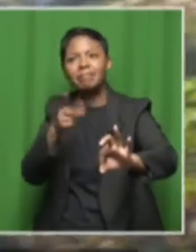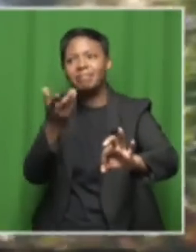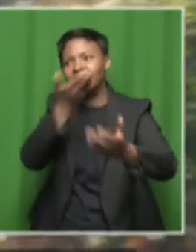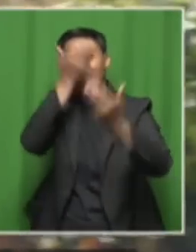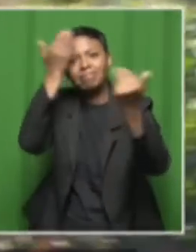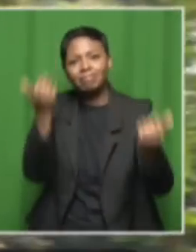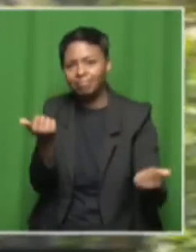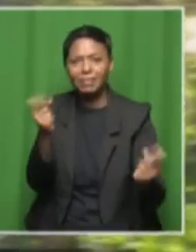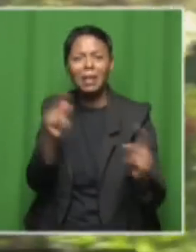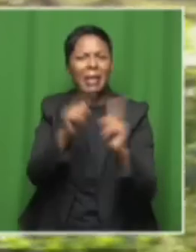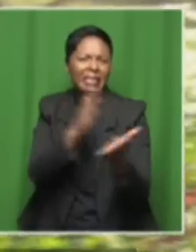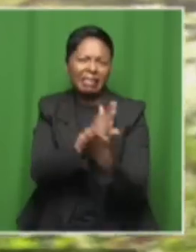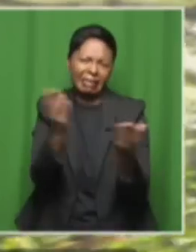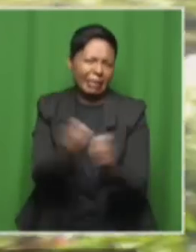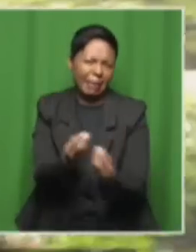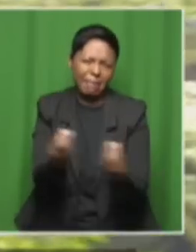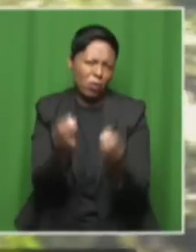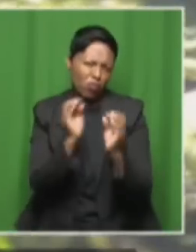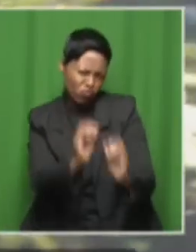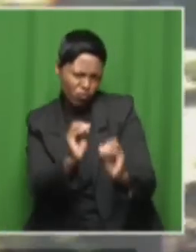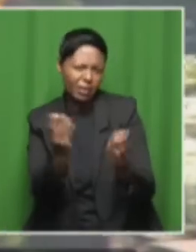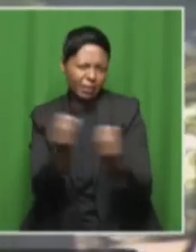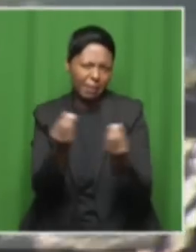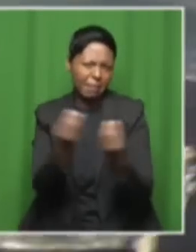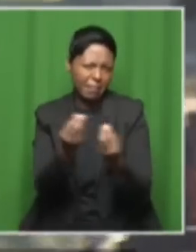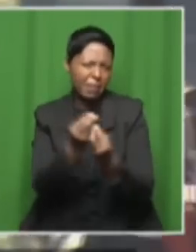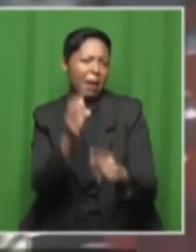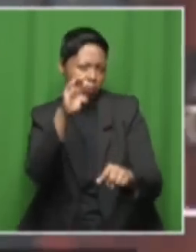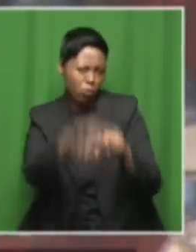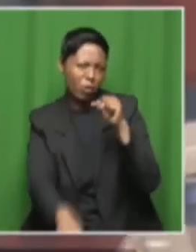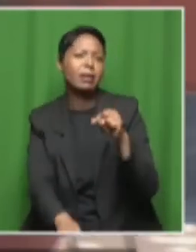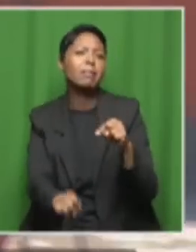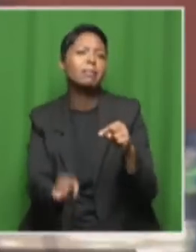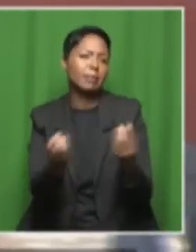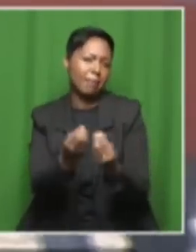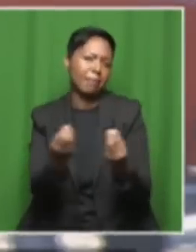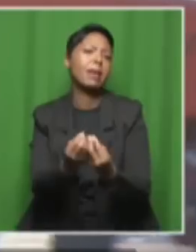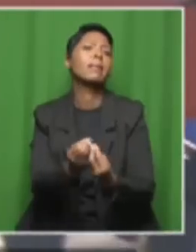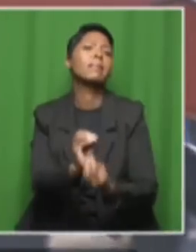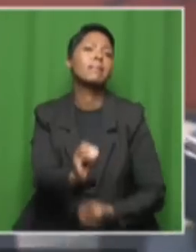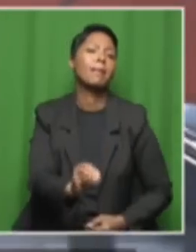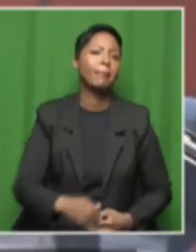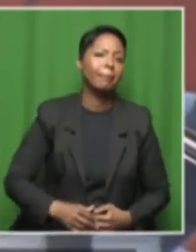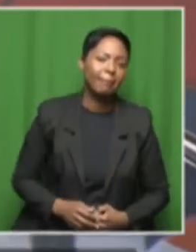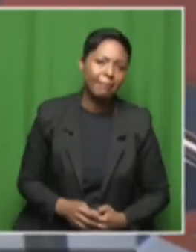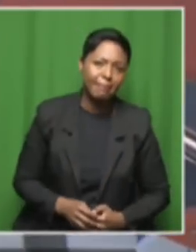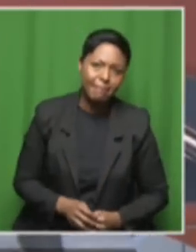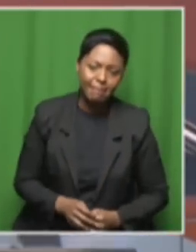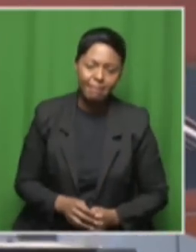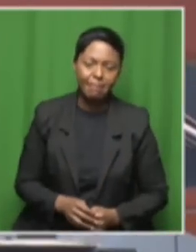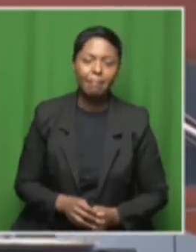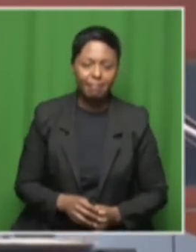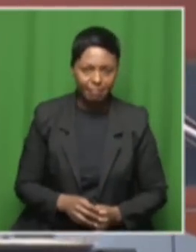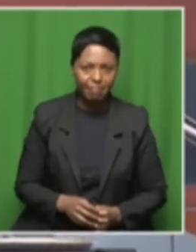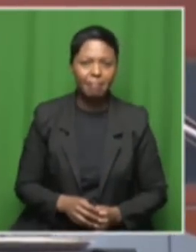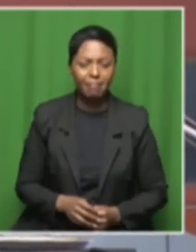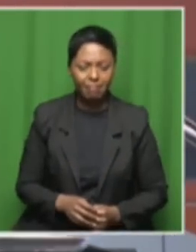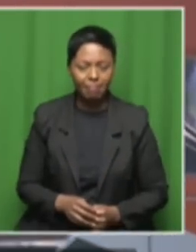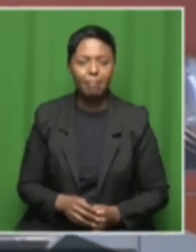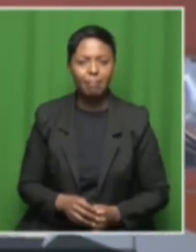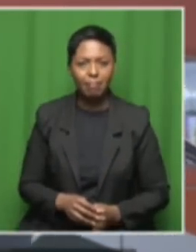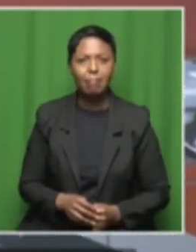is something that they have located here at the Hennops River. Right, and that is, of